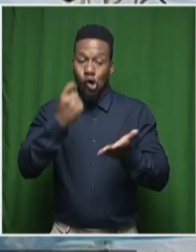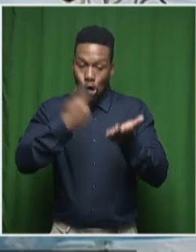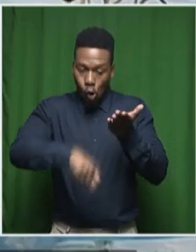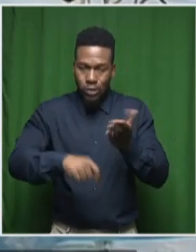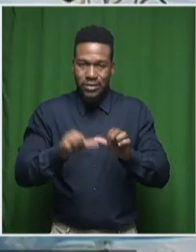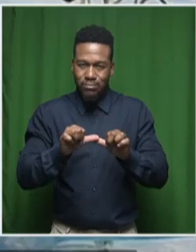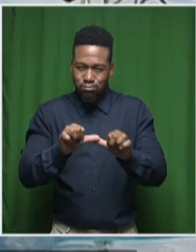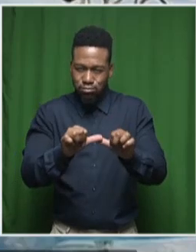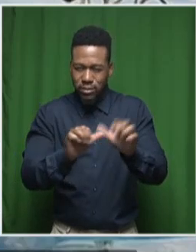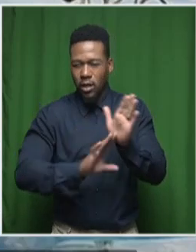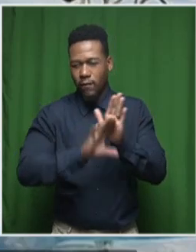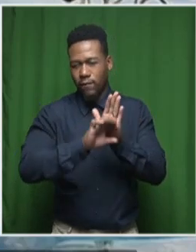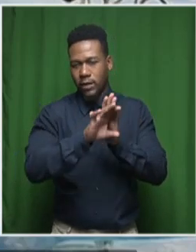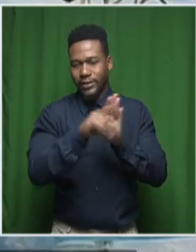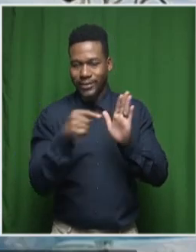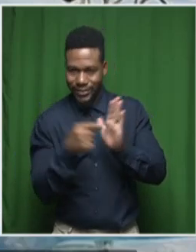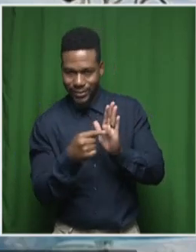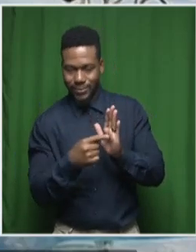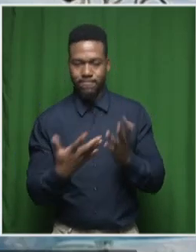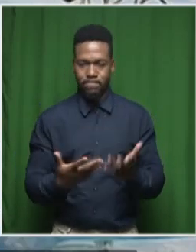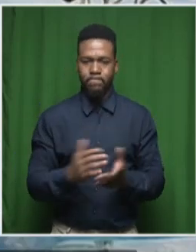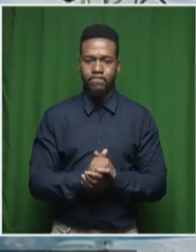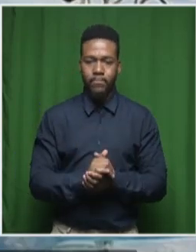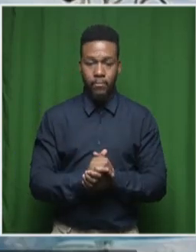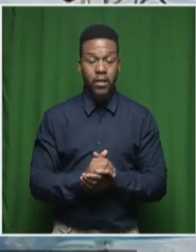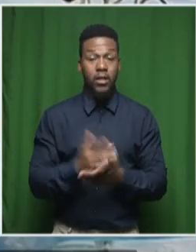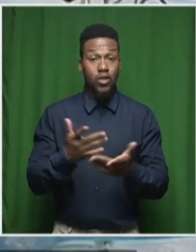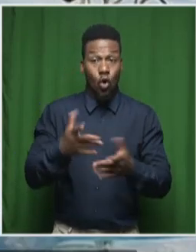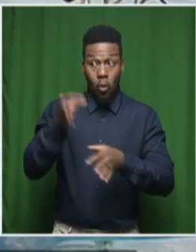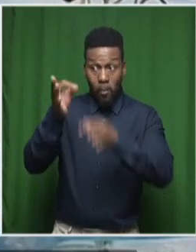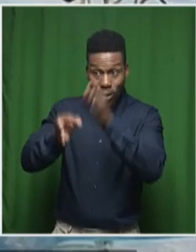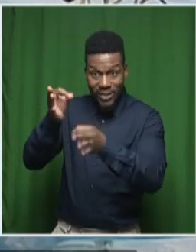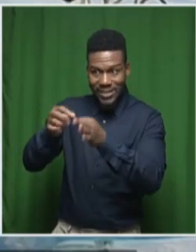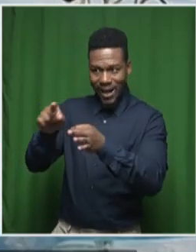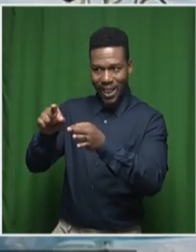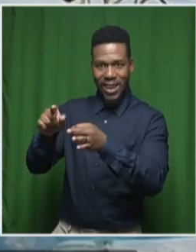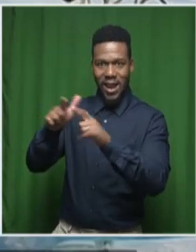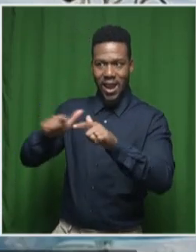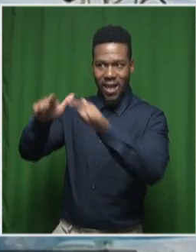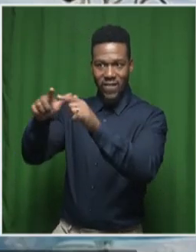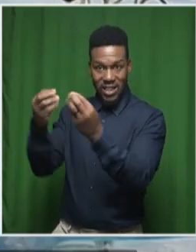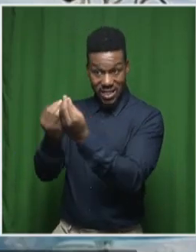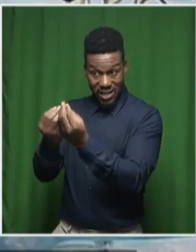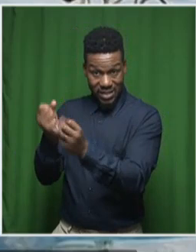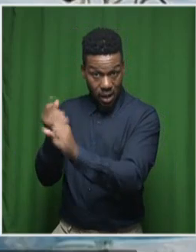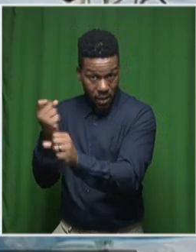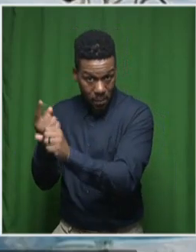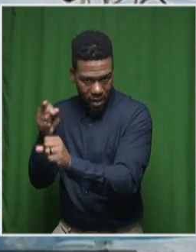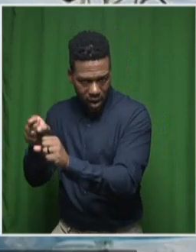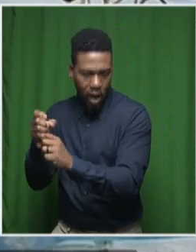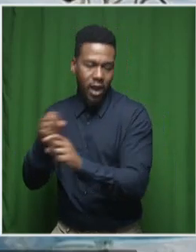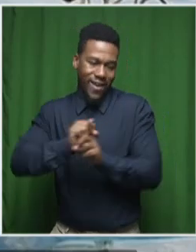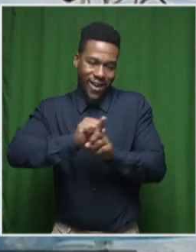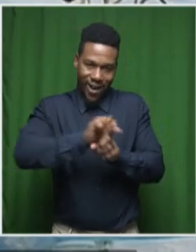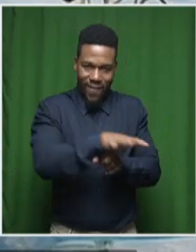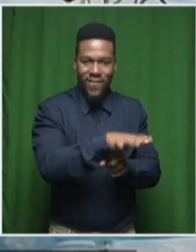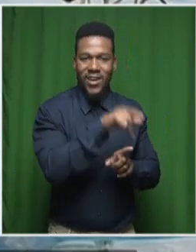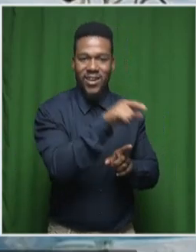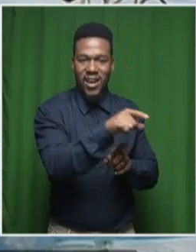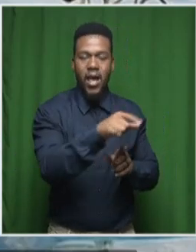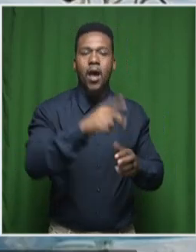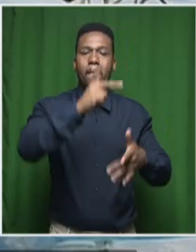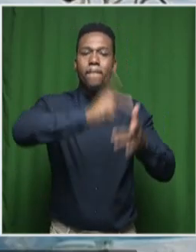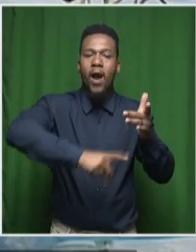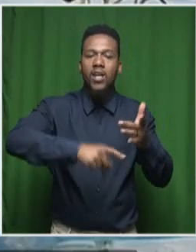services that you and I consume. And so whatever happens from a geopolitical level is ultimately going to affect the price of Brent crude oil in the